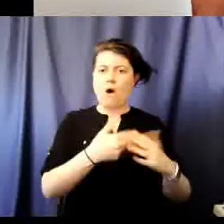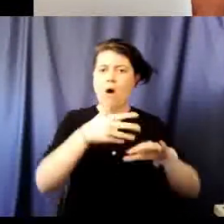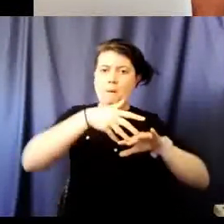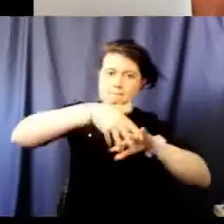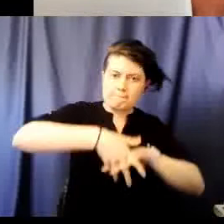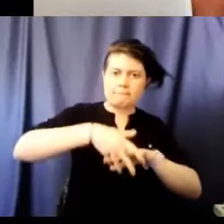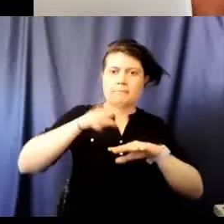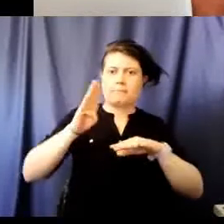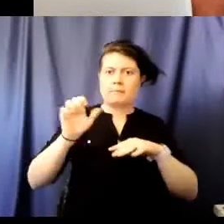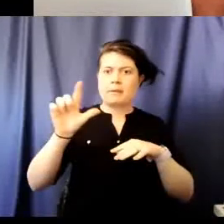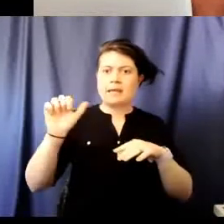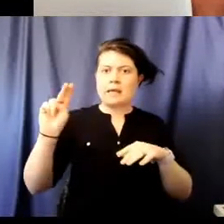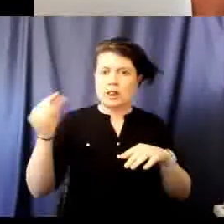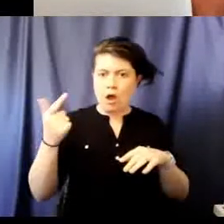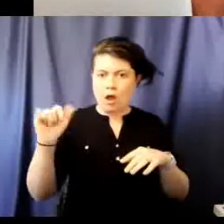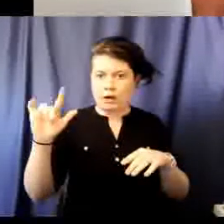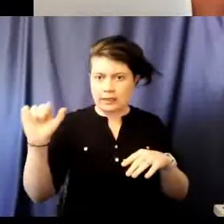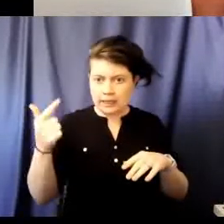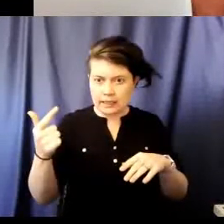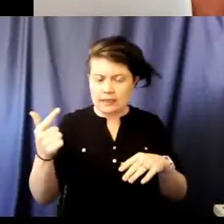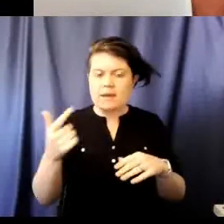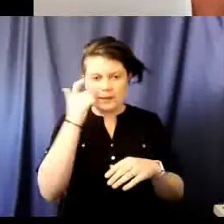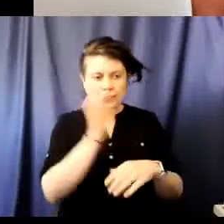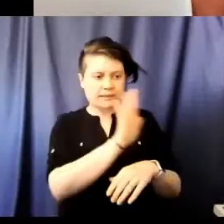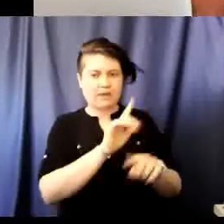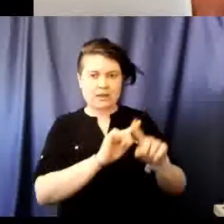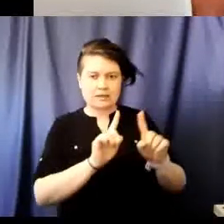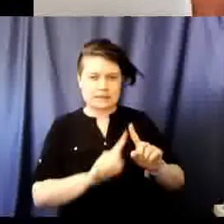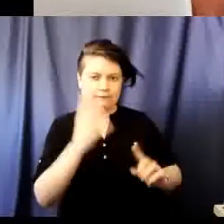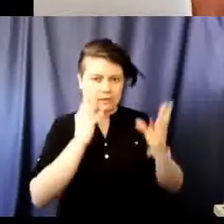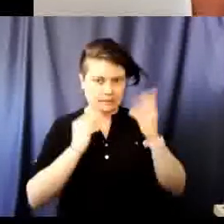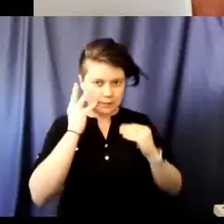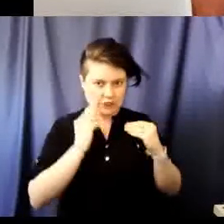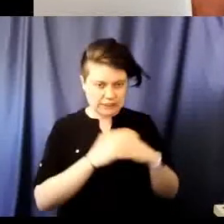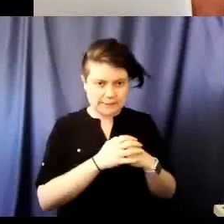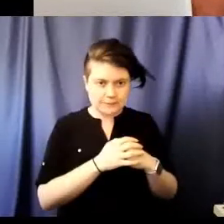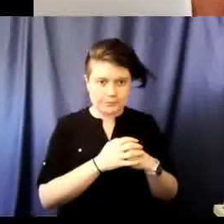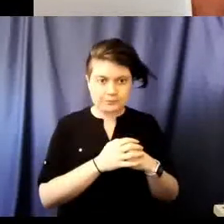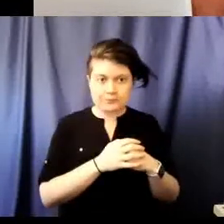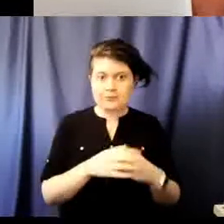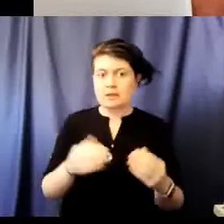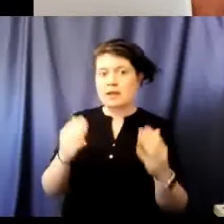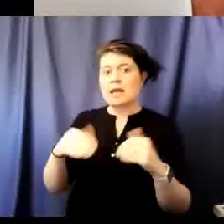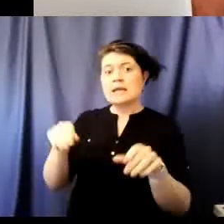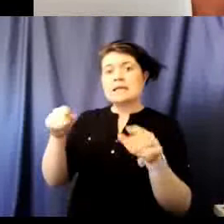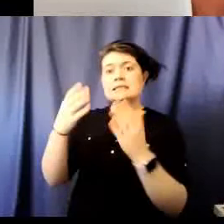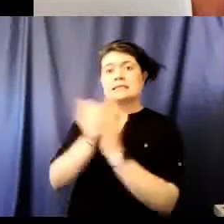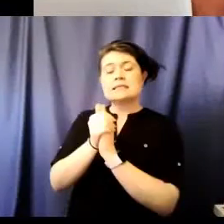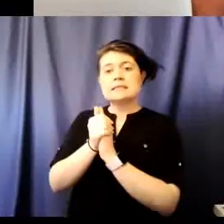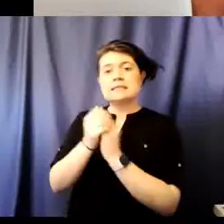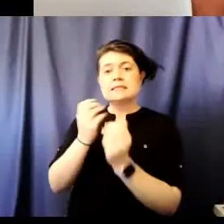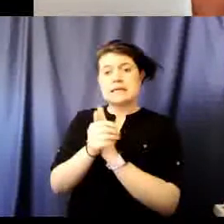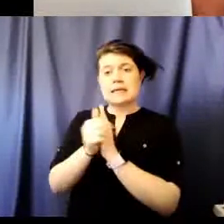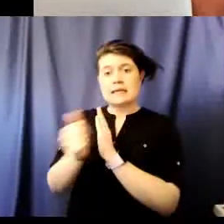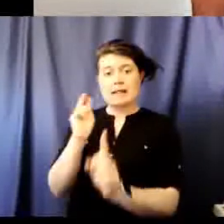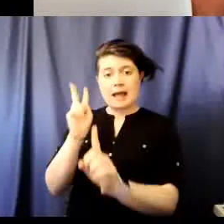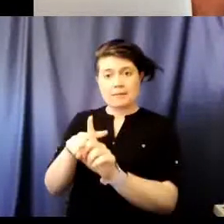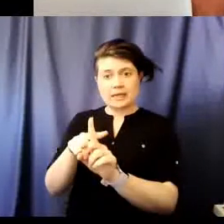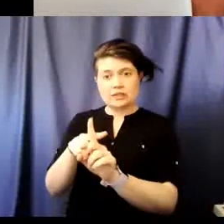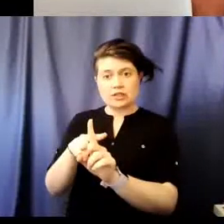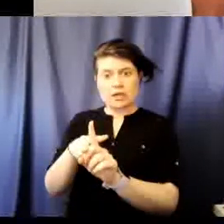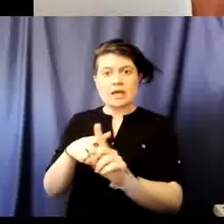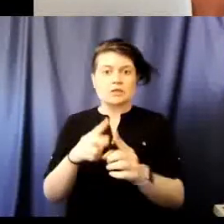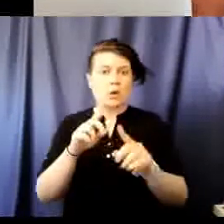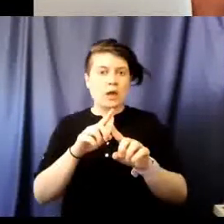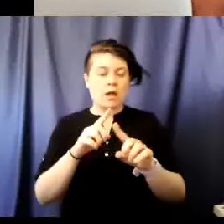experiences. There's also skill application, and there should be a change in the group's individual and combined